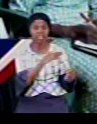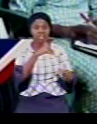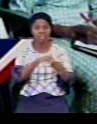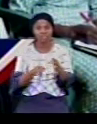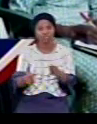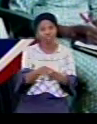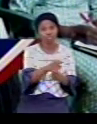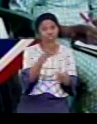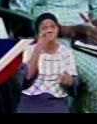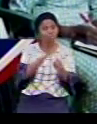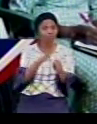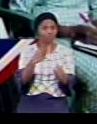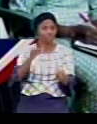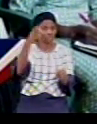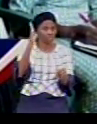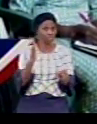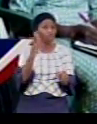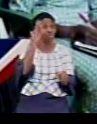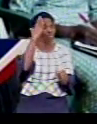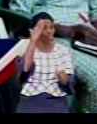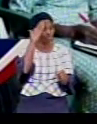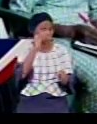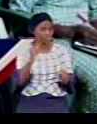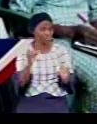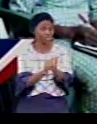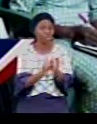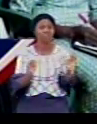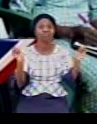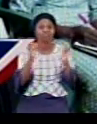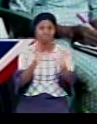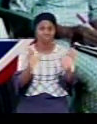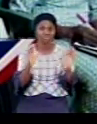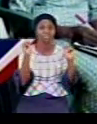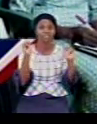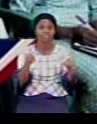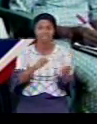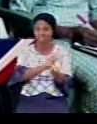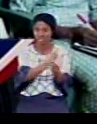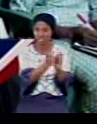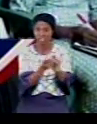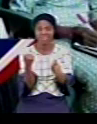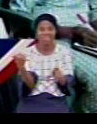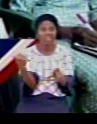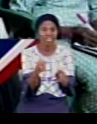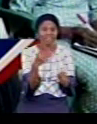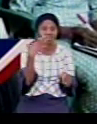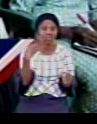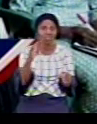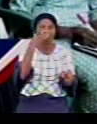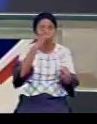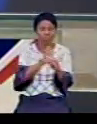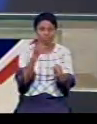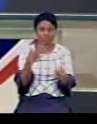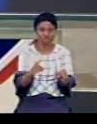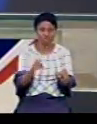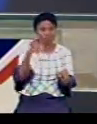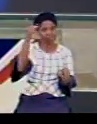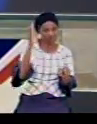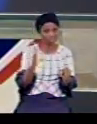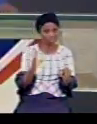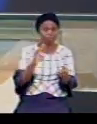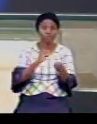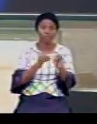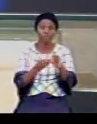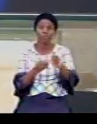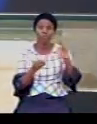knowing that nothing can change any of the promises of God. Number